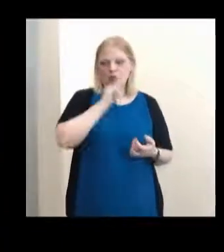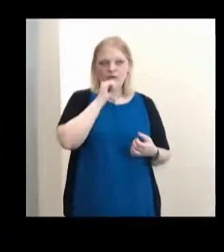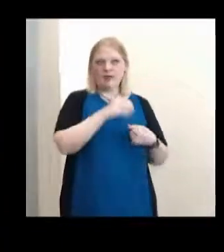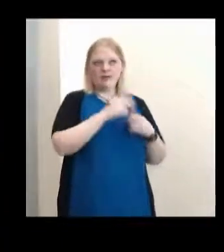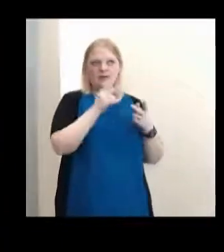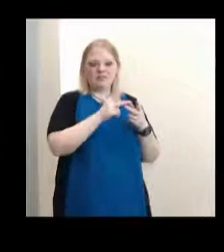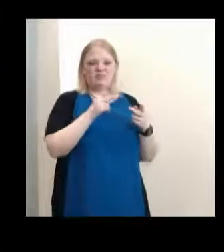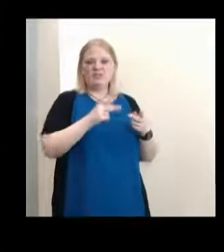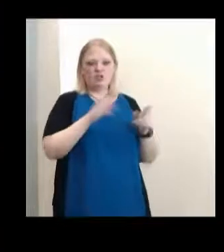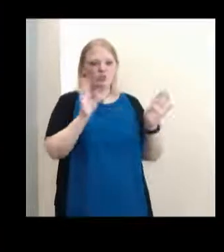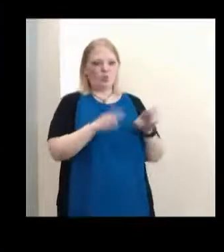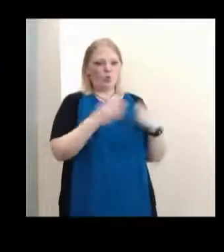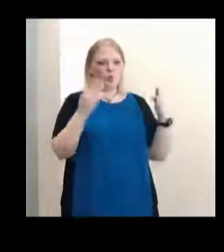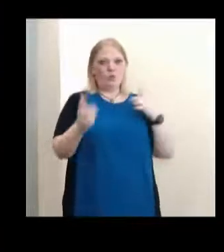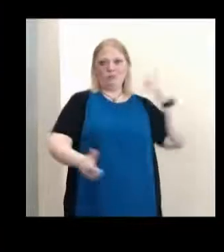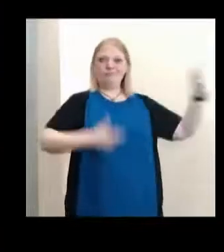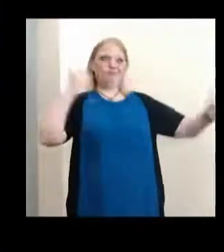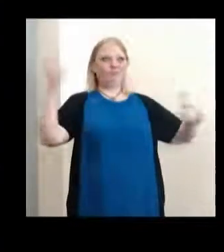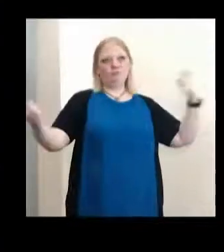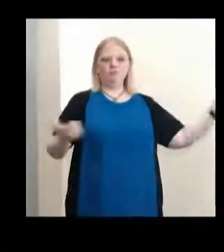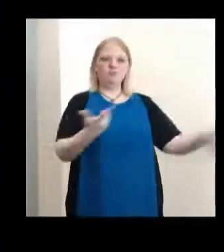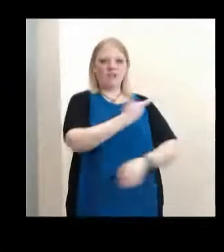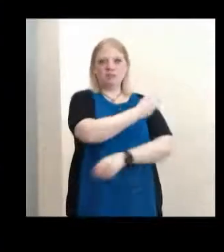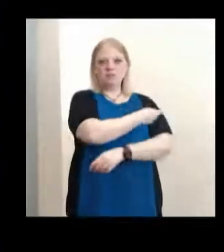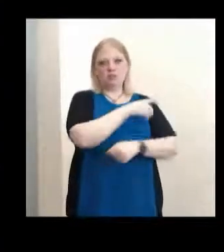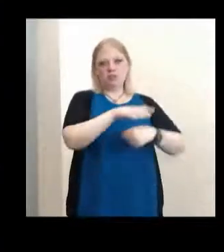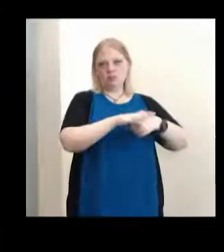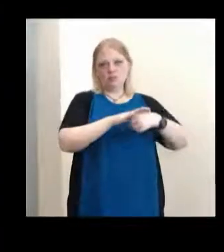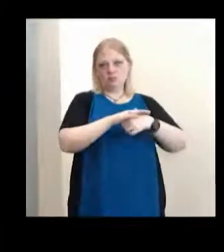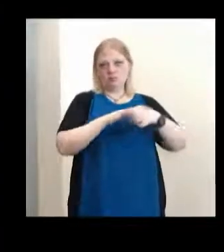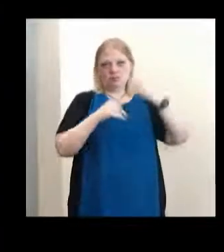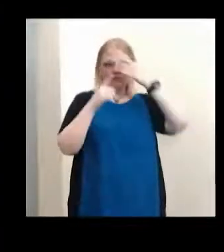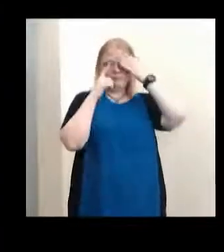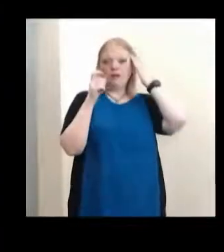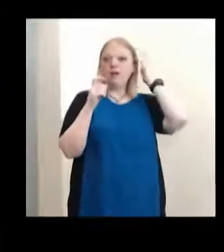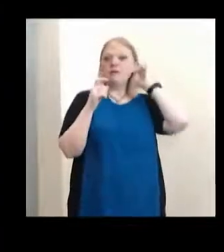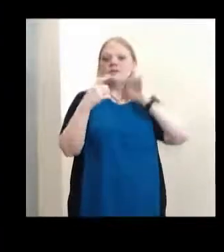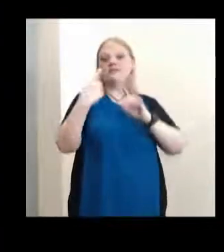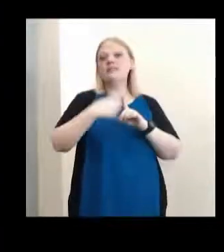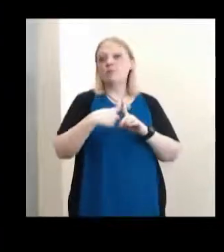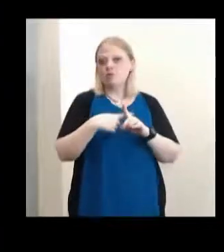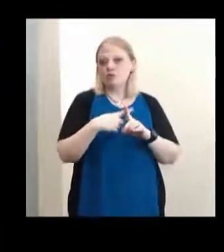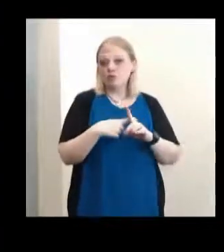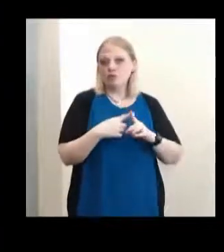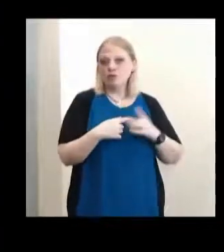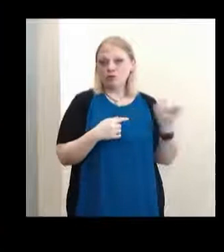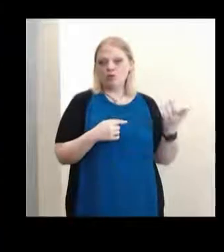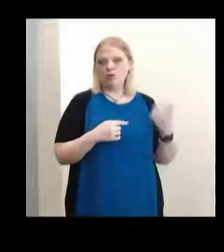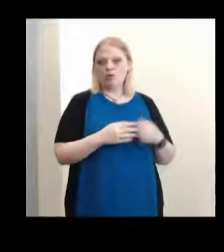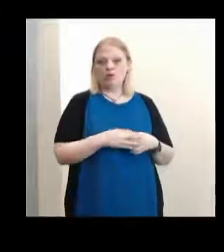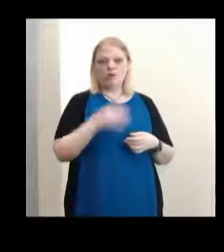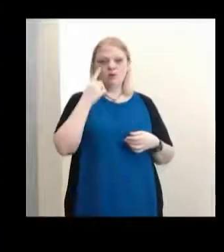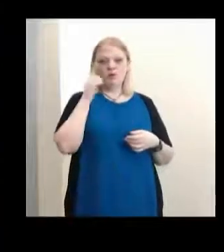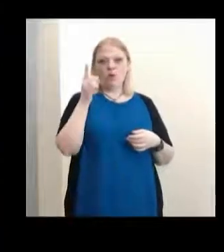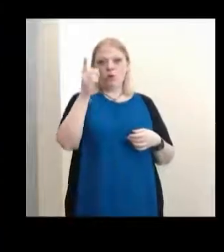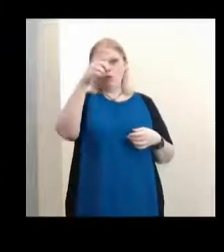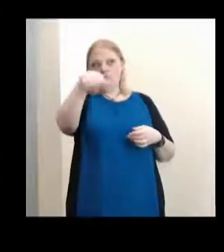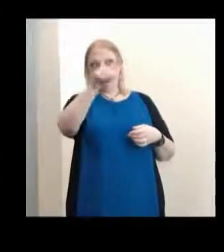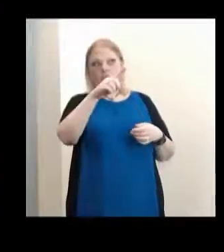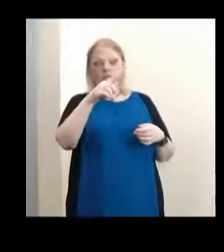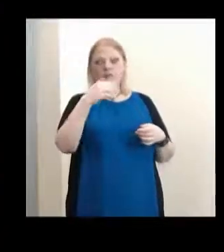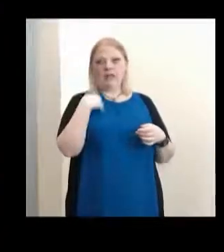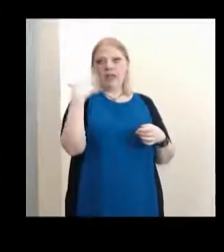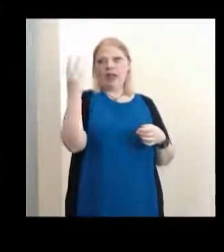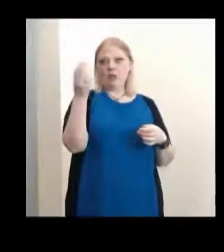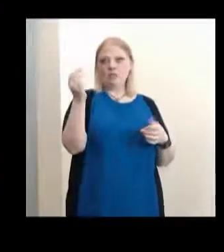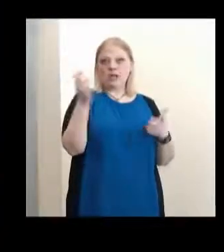to be opening up a super mass vaccination site just because of the temperature. For those that have had mass vaccination sites